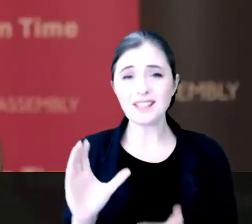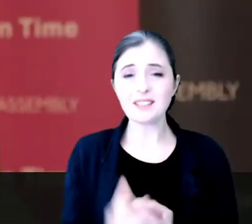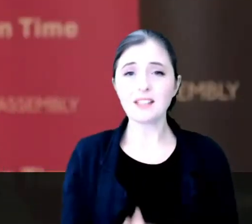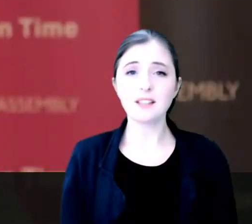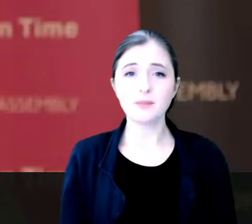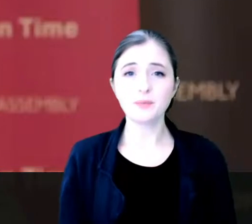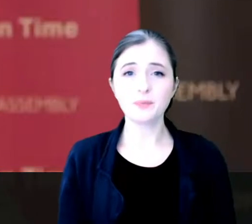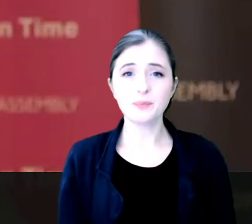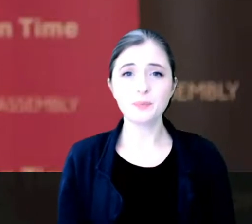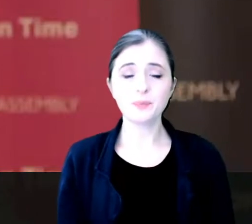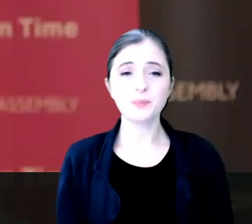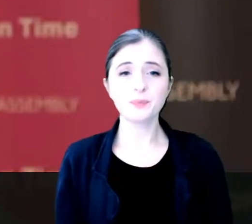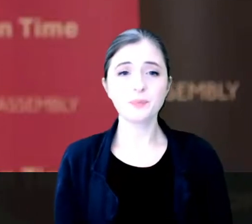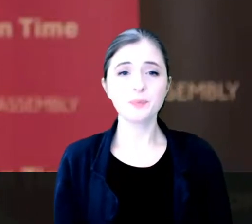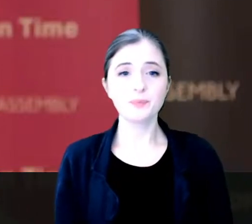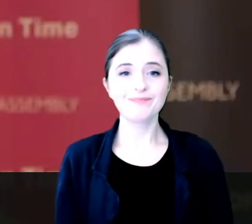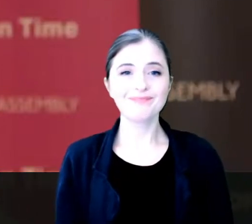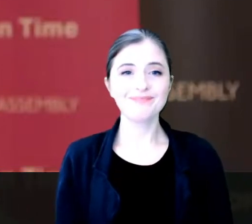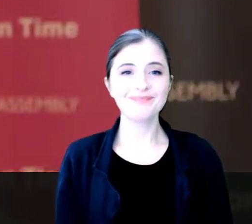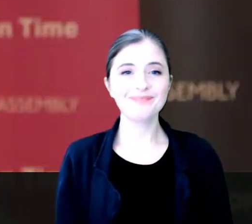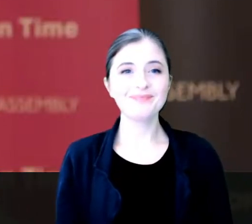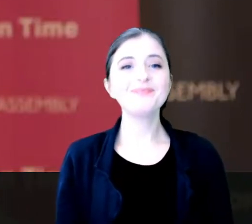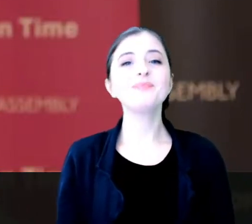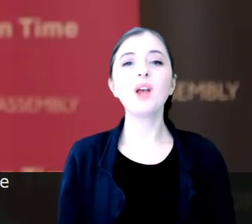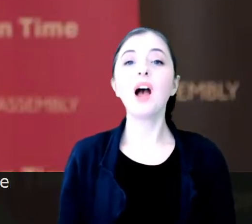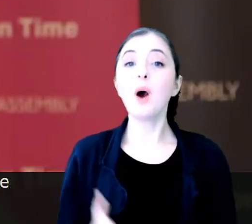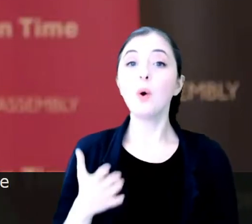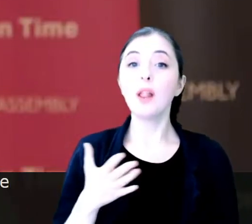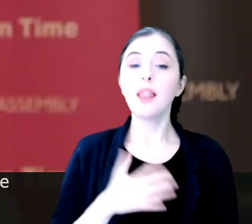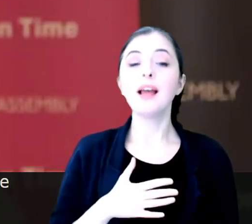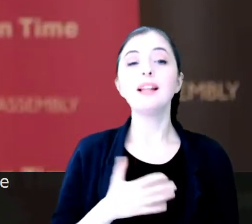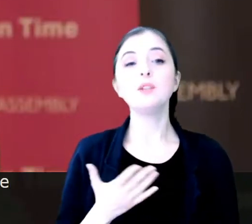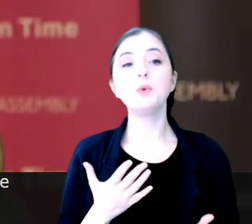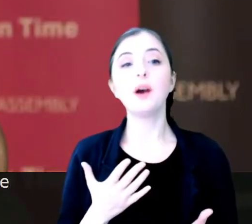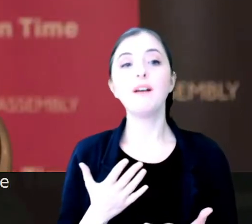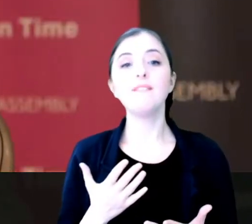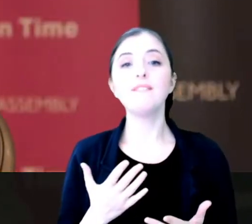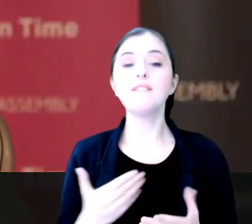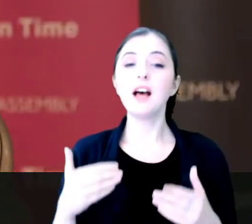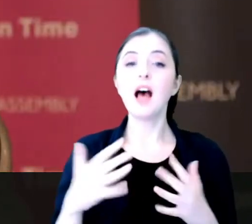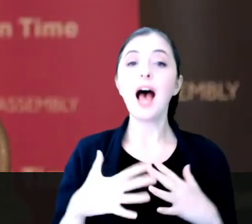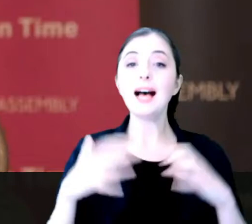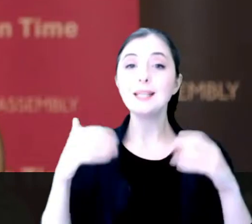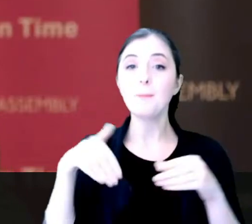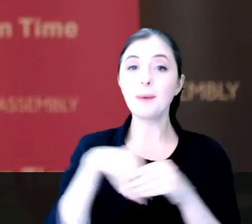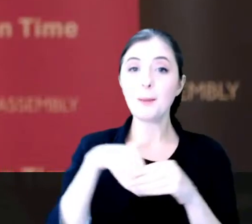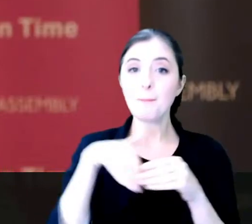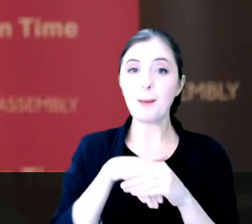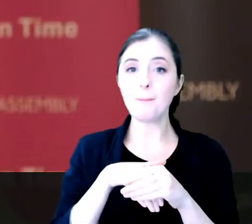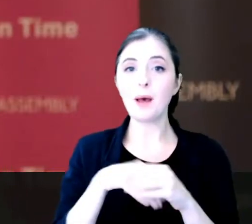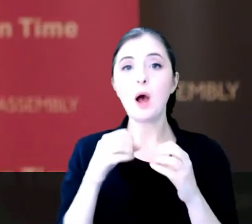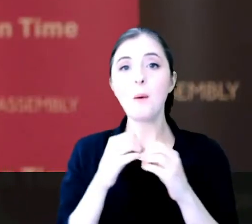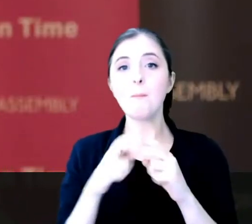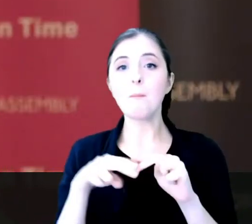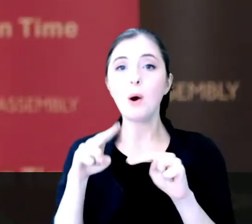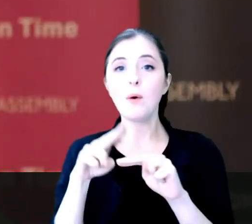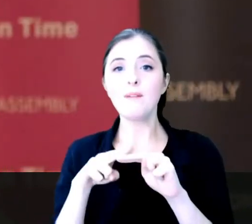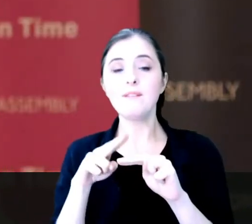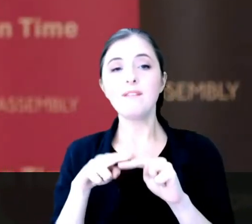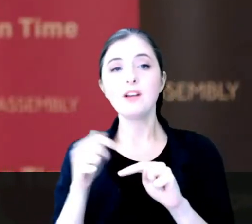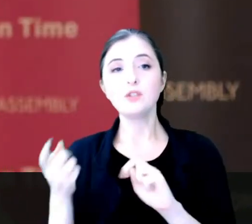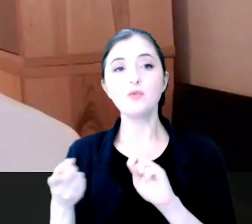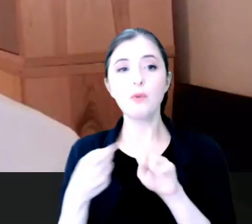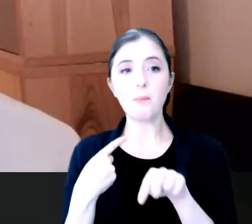Right. Can I invite Assembly Member Boff for a brief reply, please? Yes,